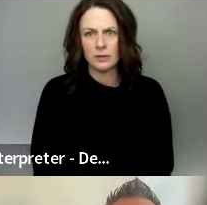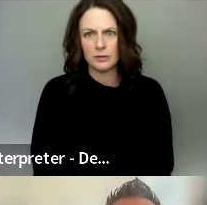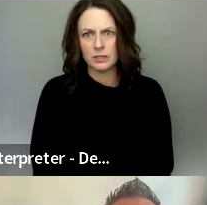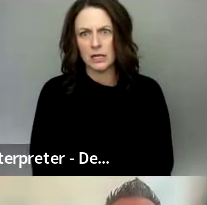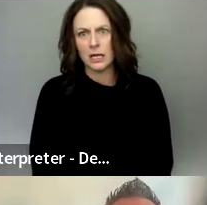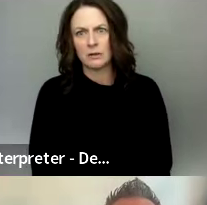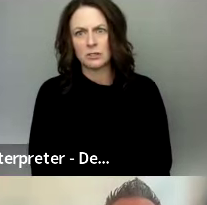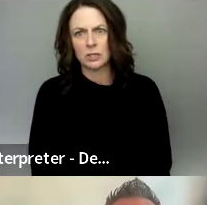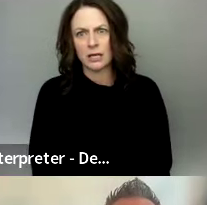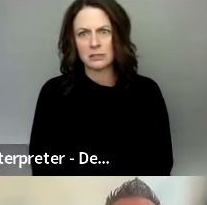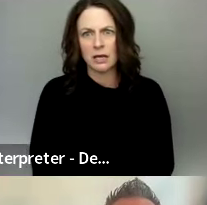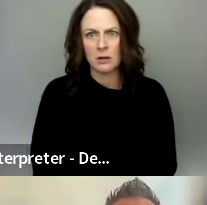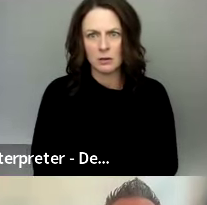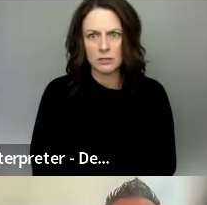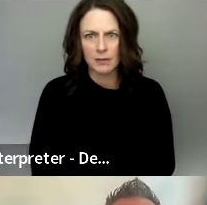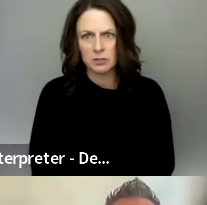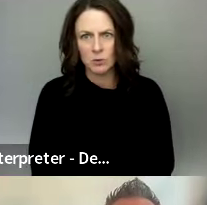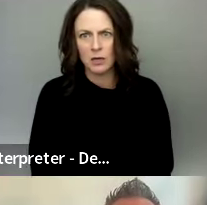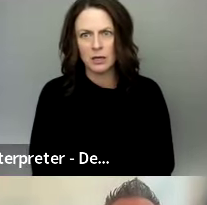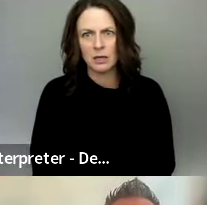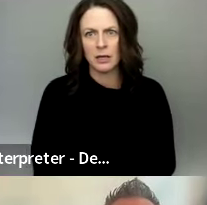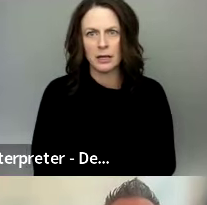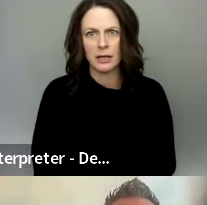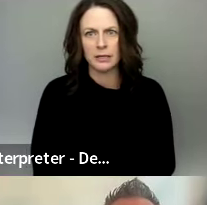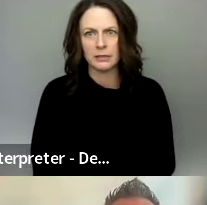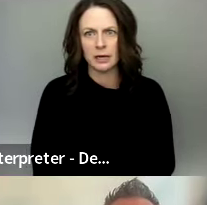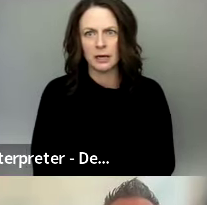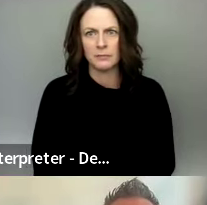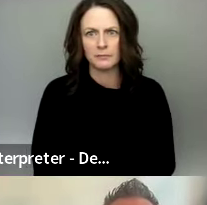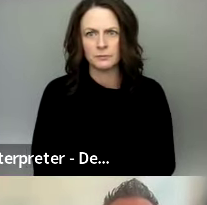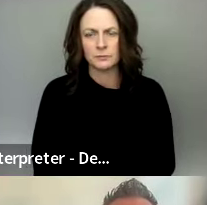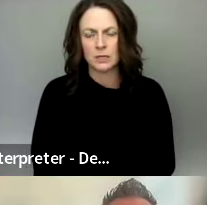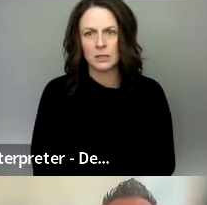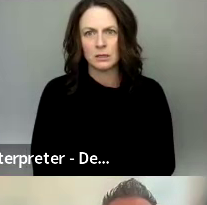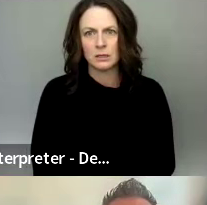And then there's an English ASL closed caption one. And